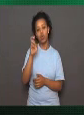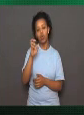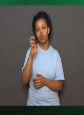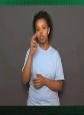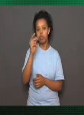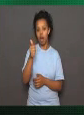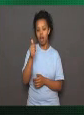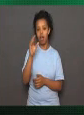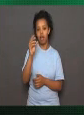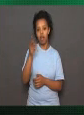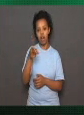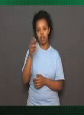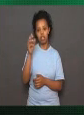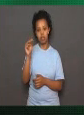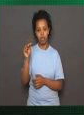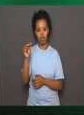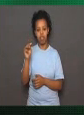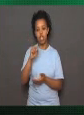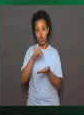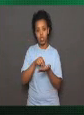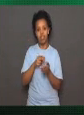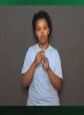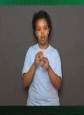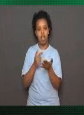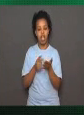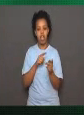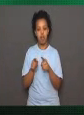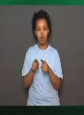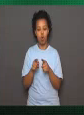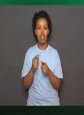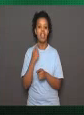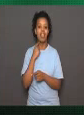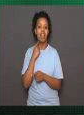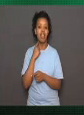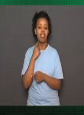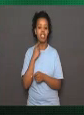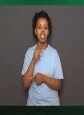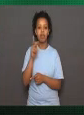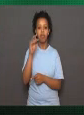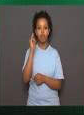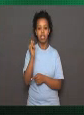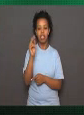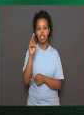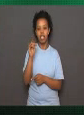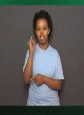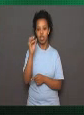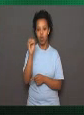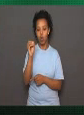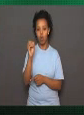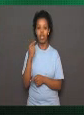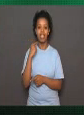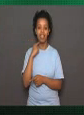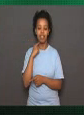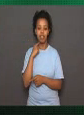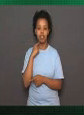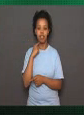This nucleus sends signals to a gland called the pineal gland, which secretes